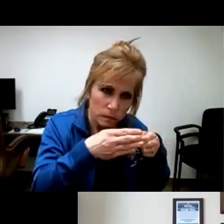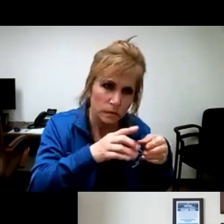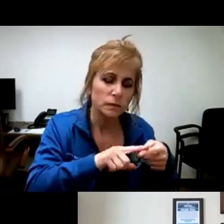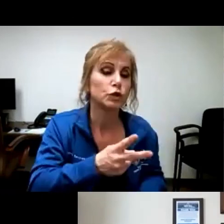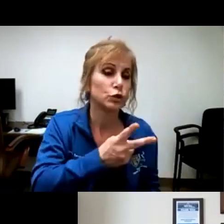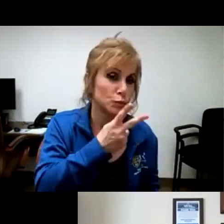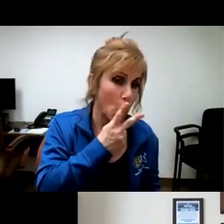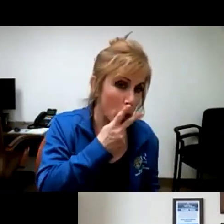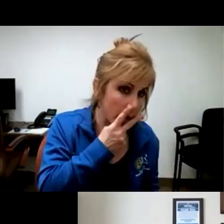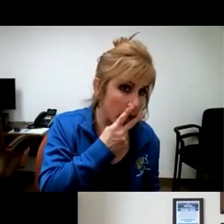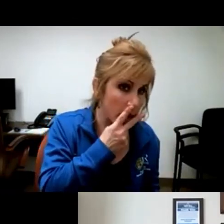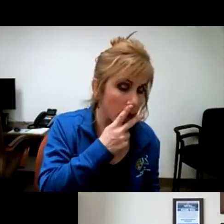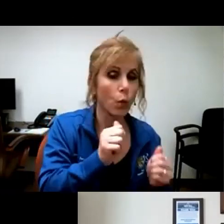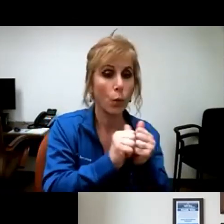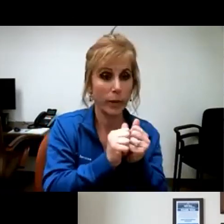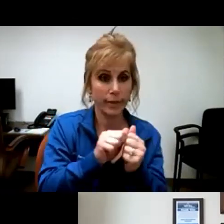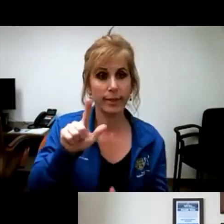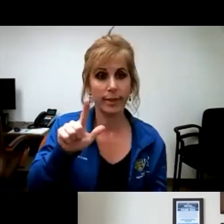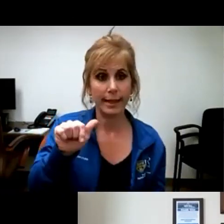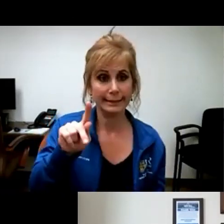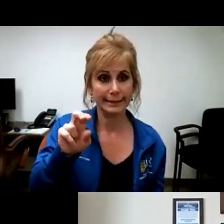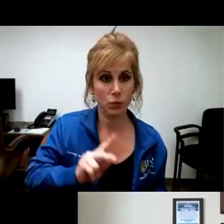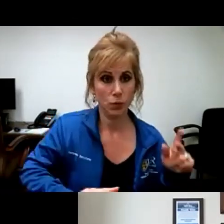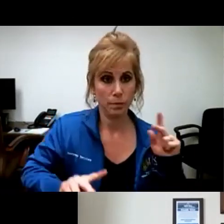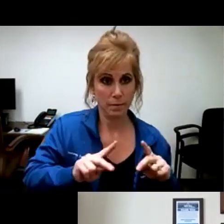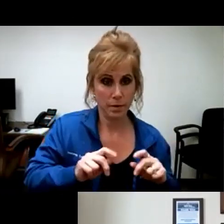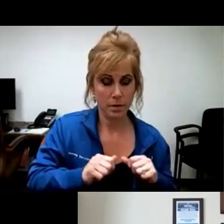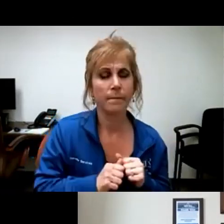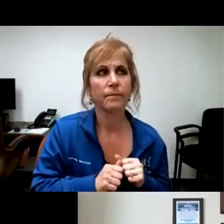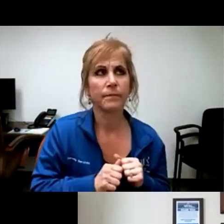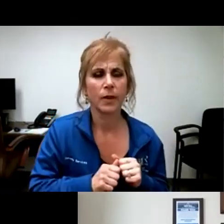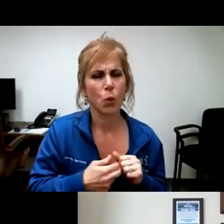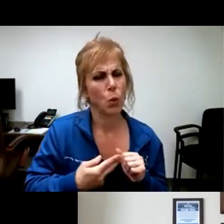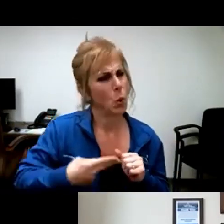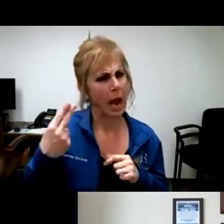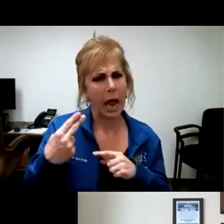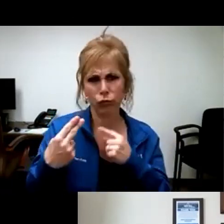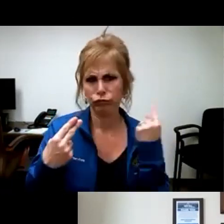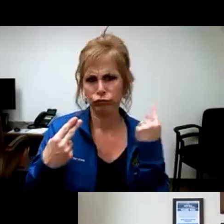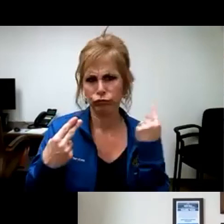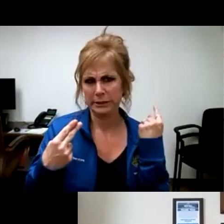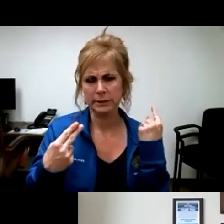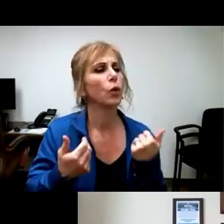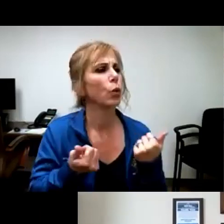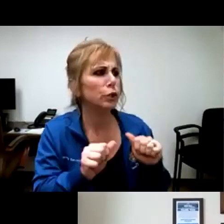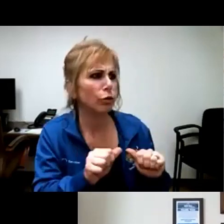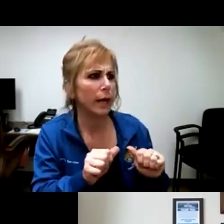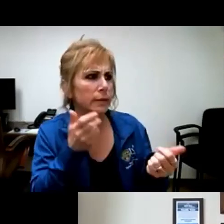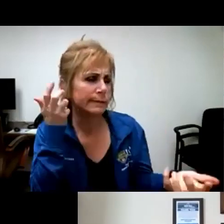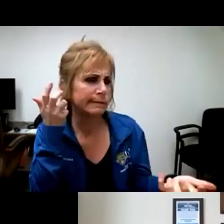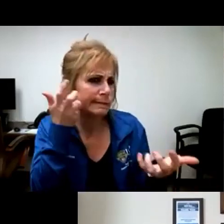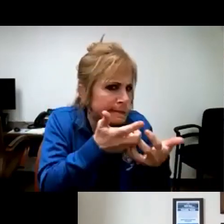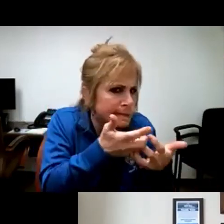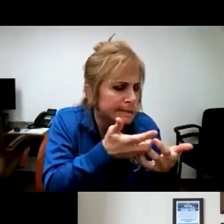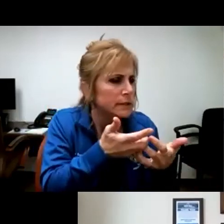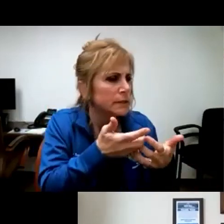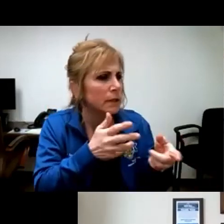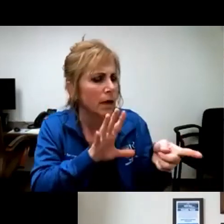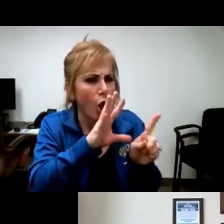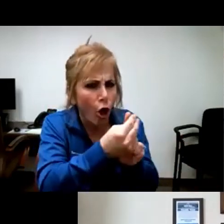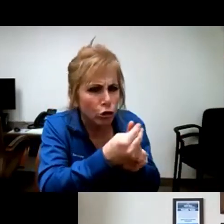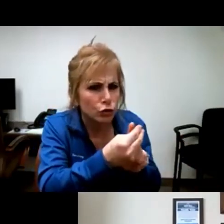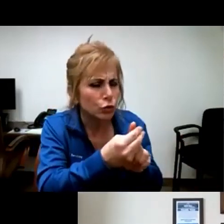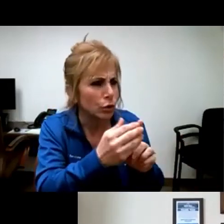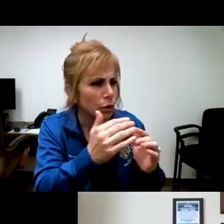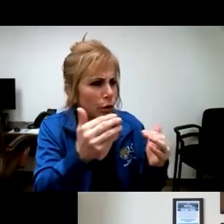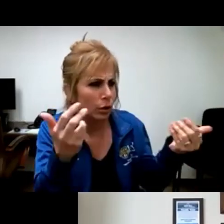factor for cancer, and how we can use cultural tailoring and accommodation to make sure that interventions to reduce